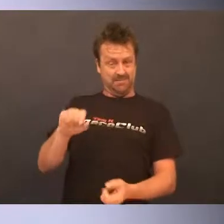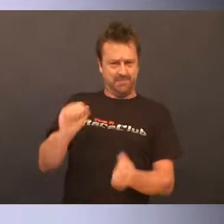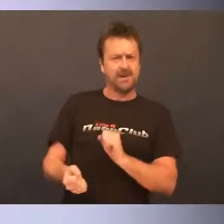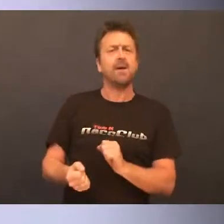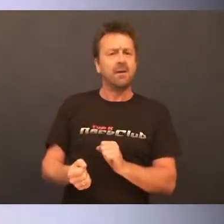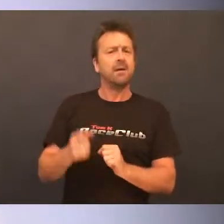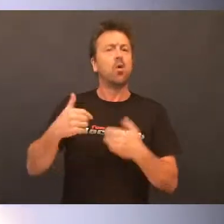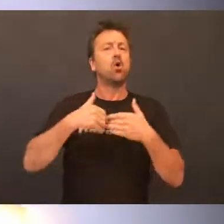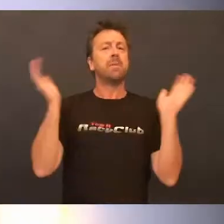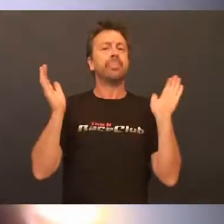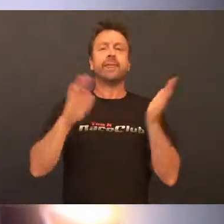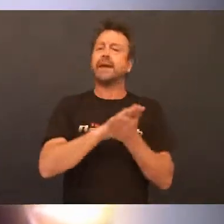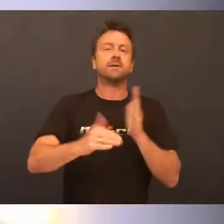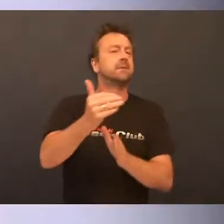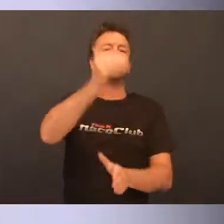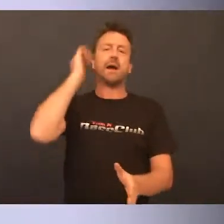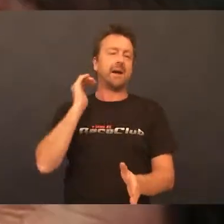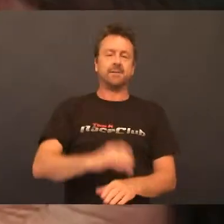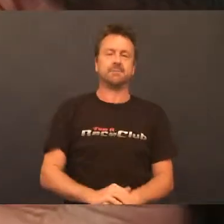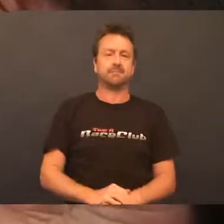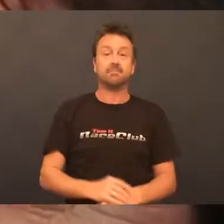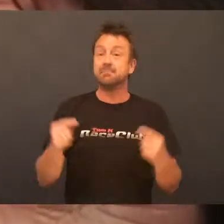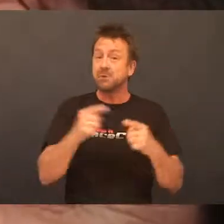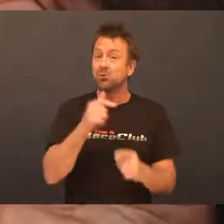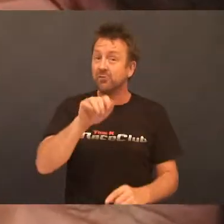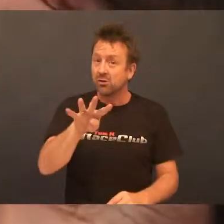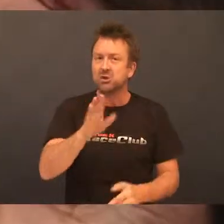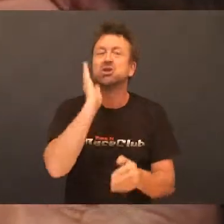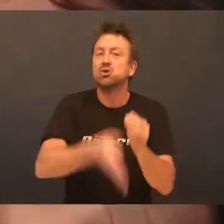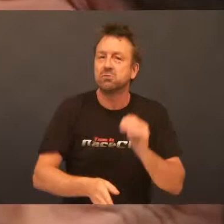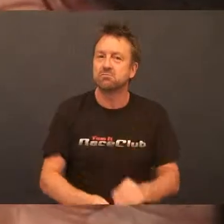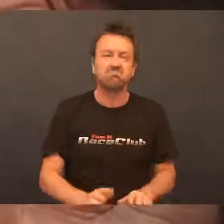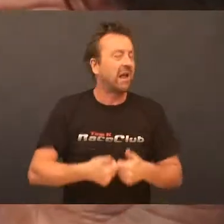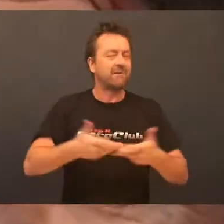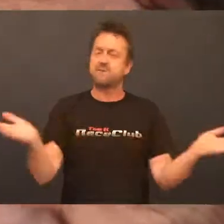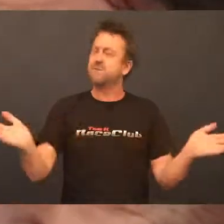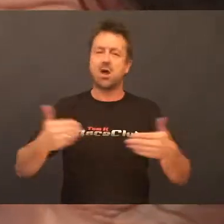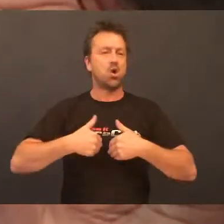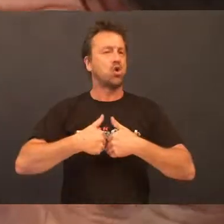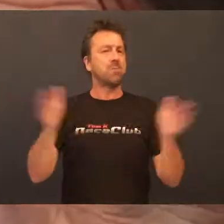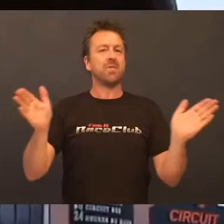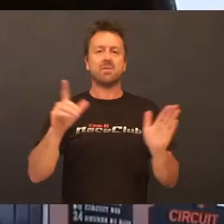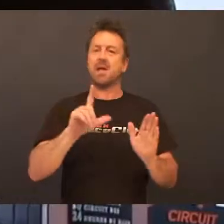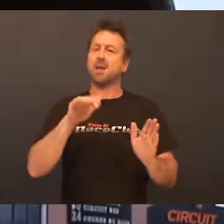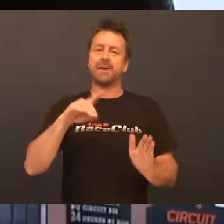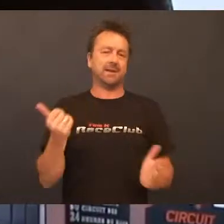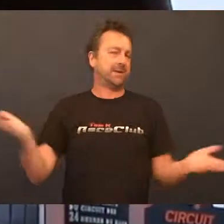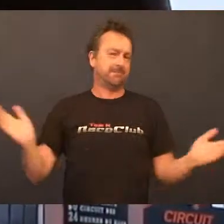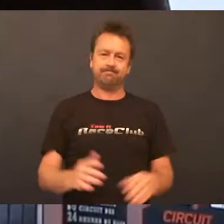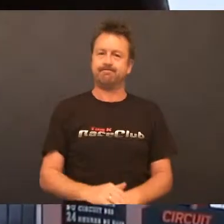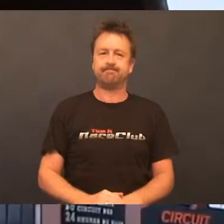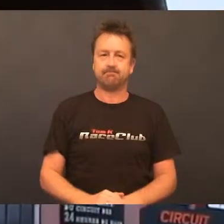Its special feature? It's open, no roof. But in 2014, all that's over. No more